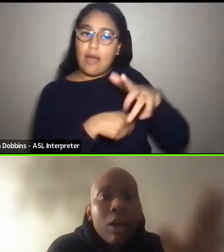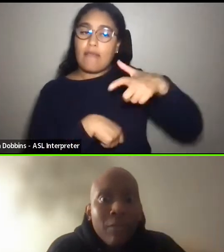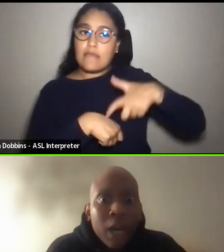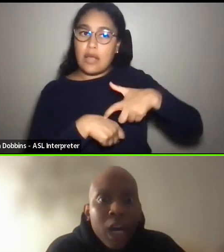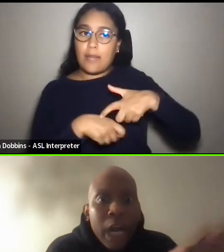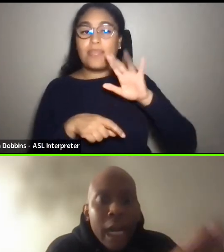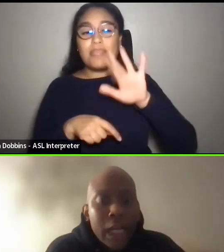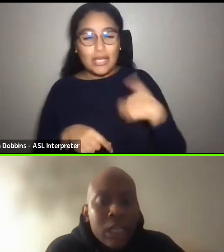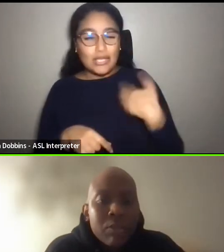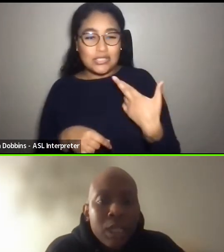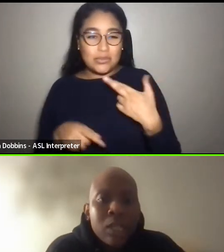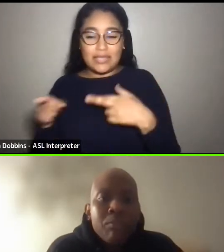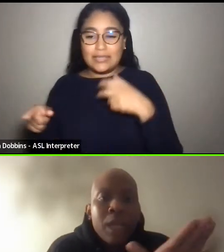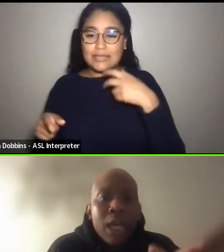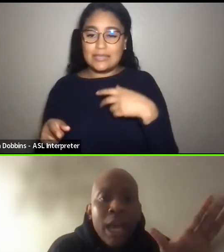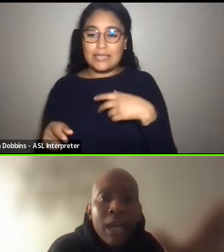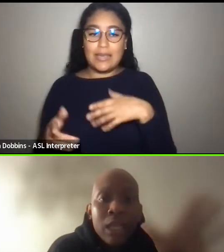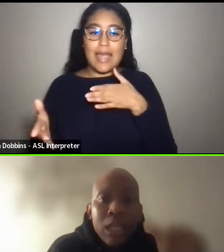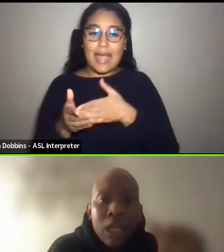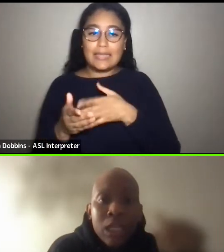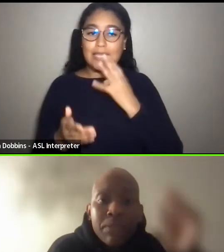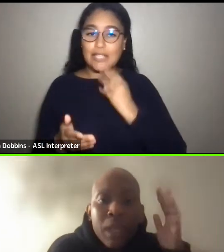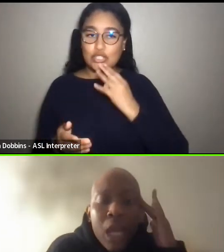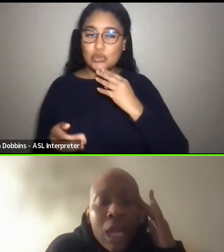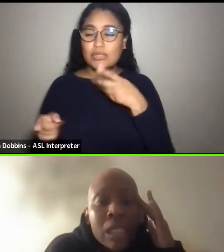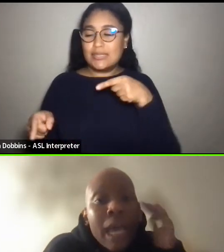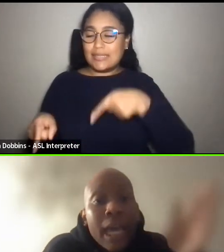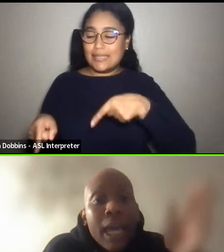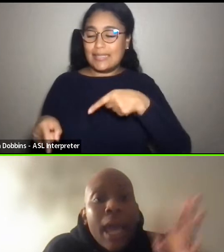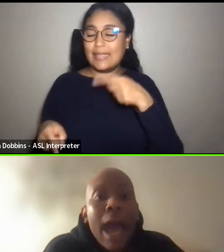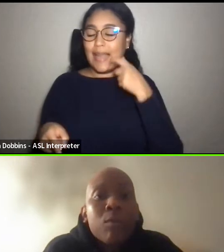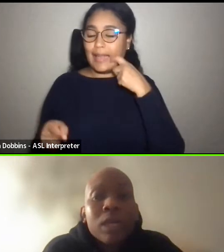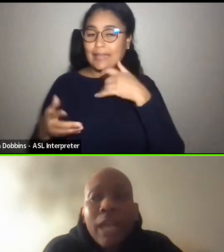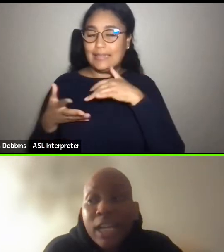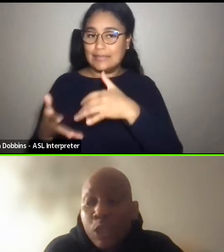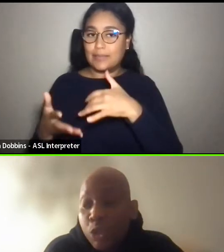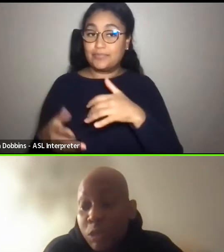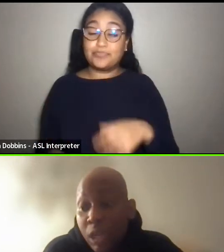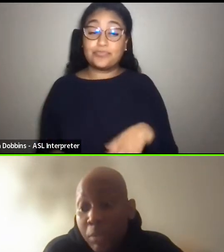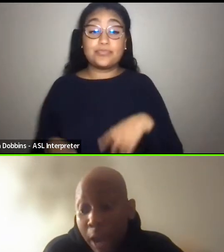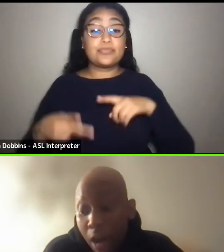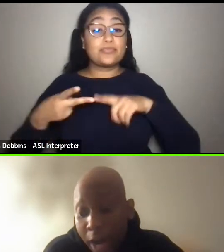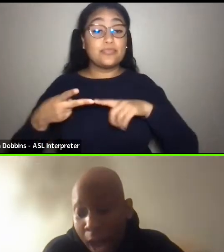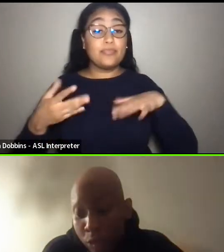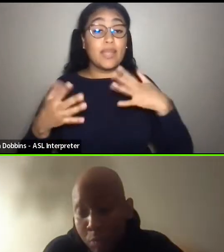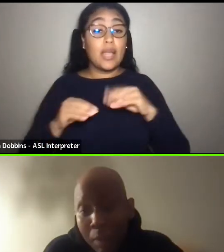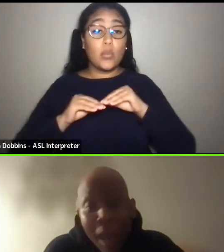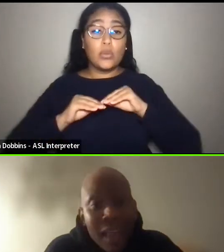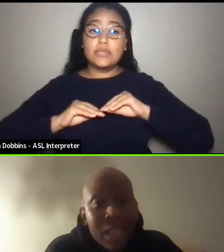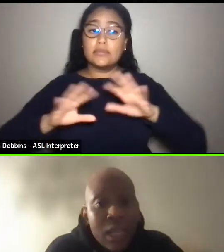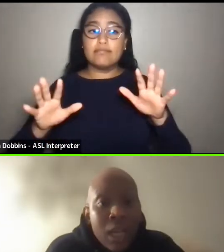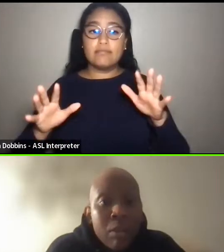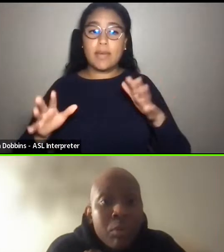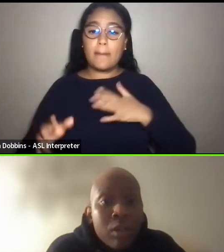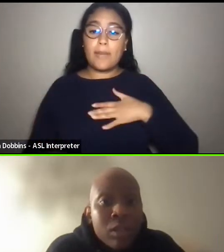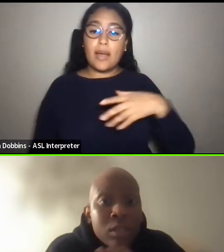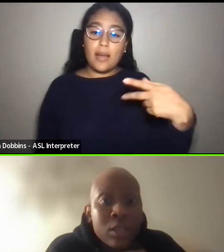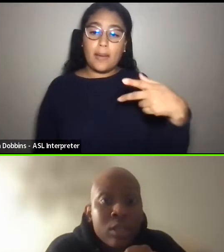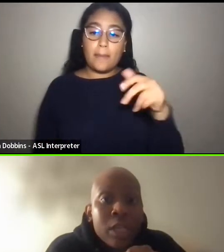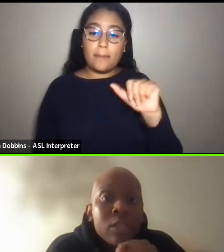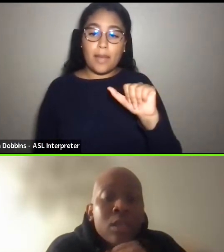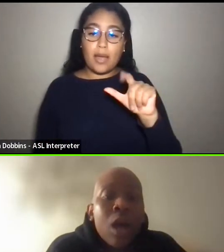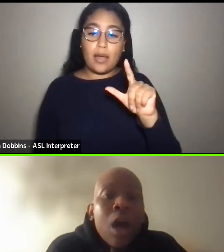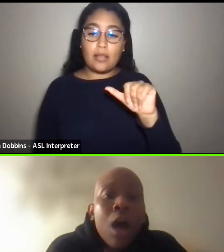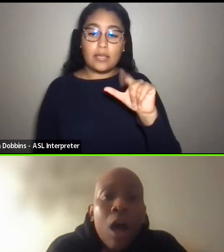not cover anti-Semitism in ethnic studies. Second, I would like to send my heart out to my Palestinian brothers